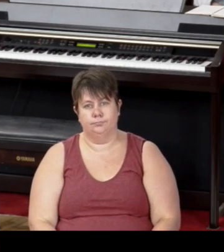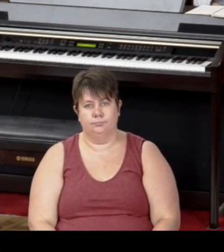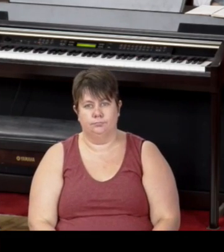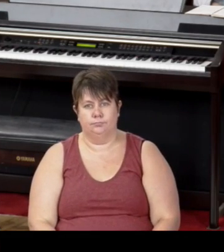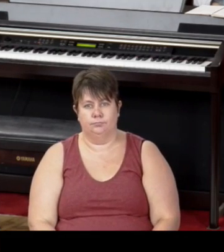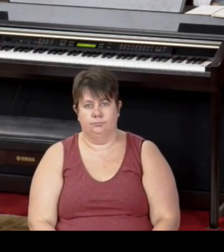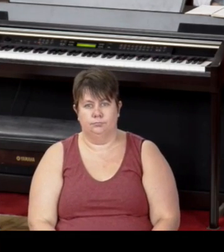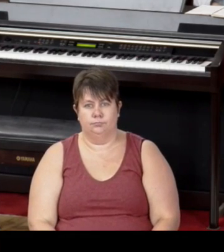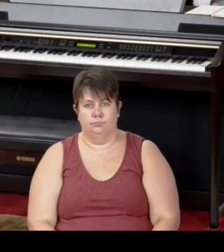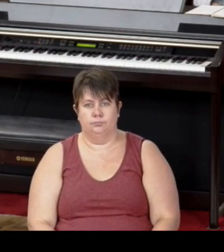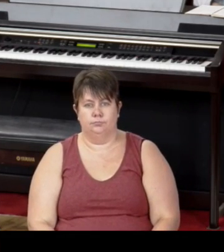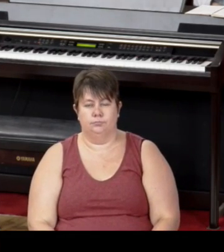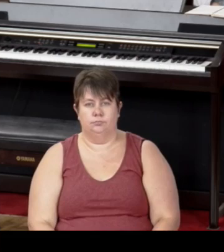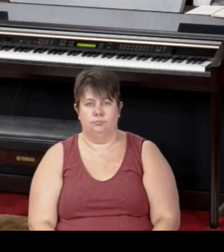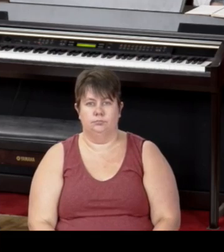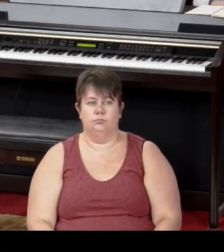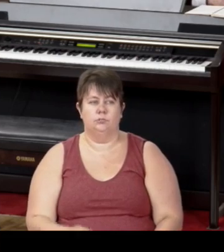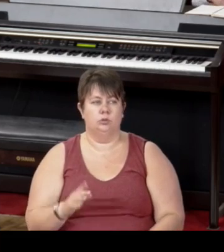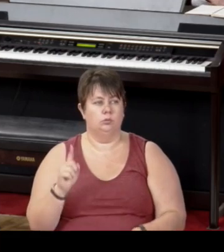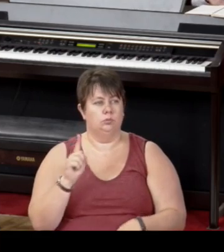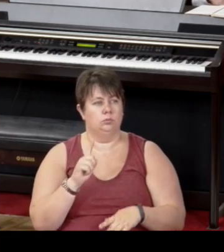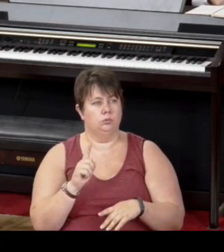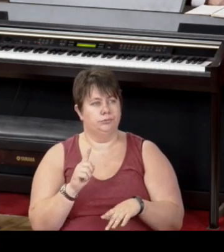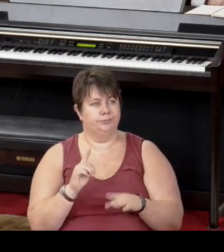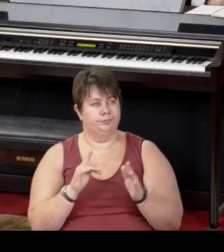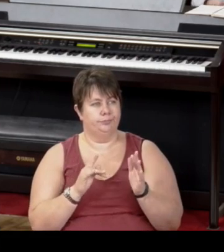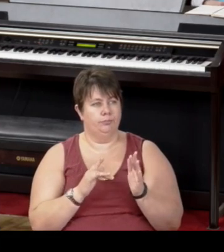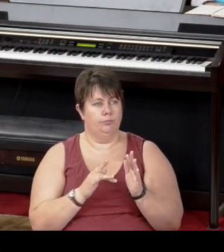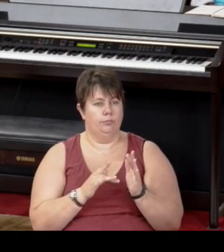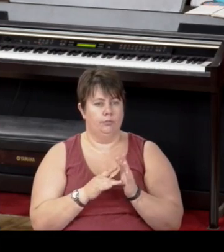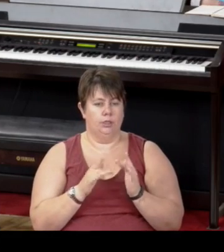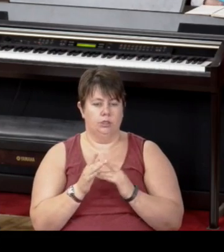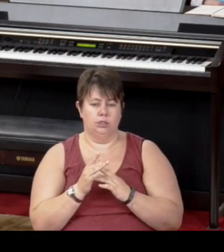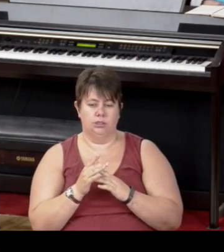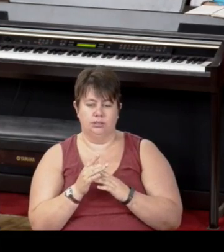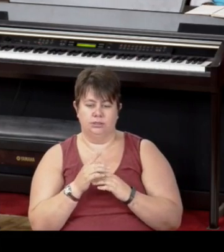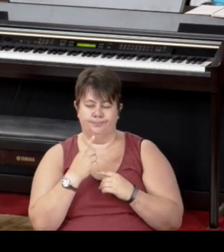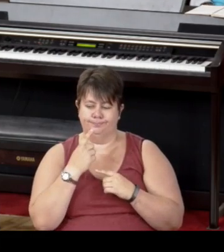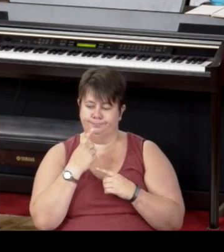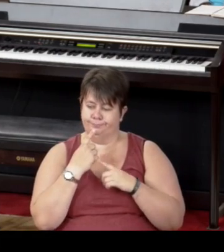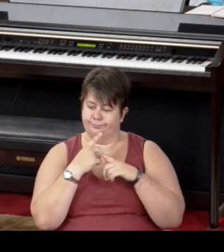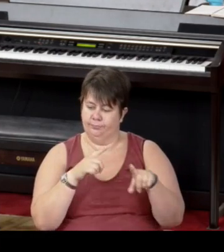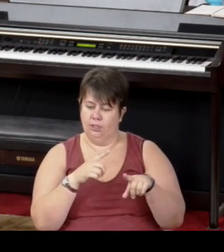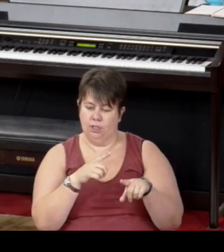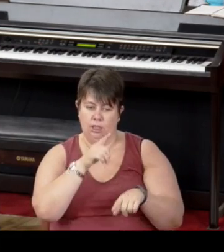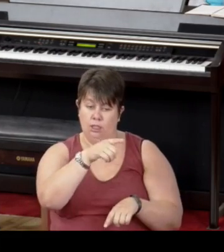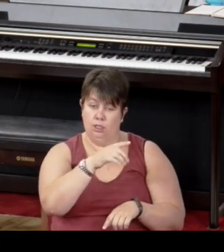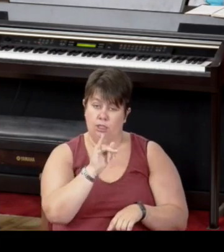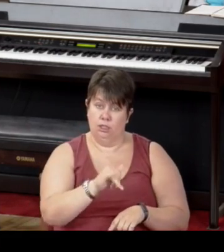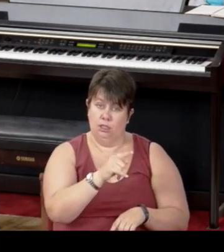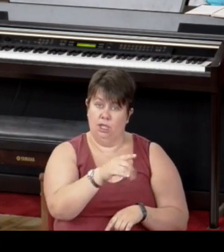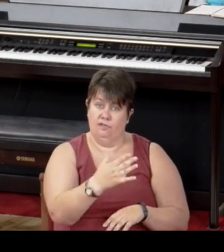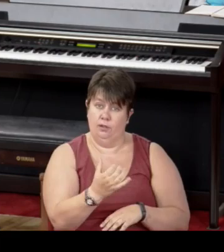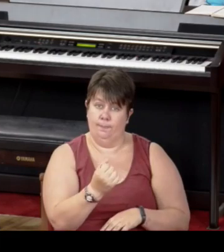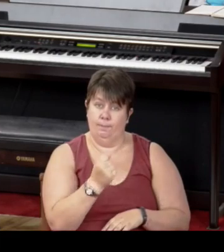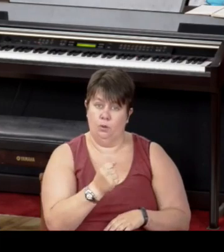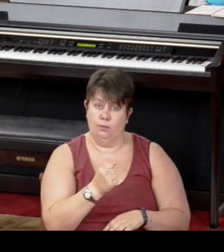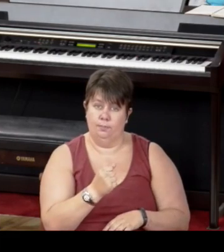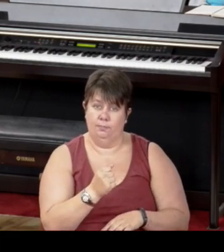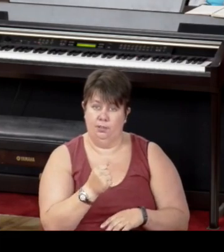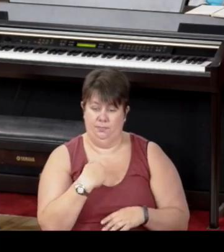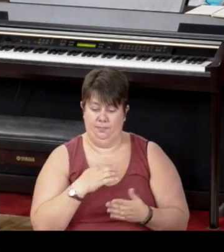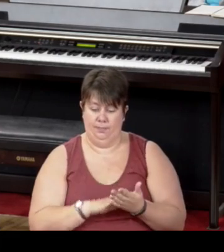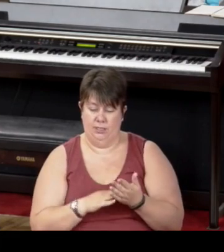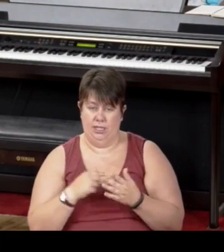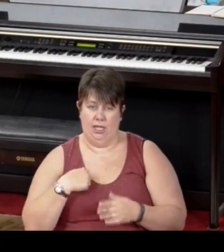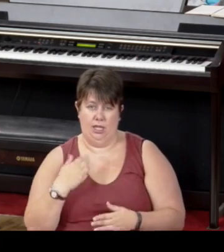And so what Jesus is trying to convey is that whatever power the Roman governor says he has, I've got more. I